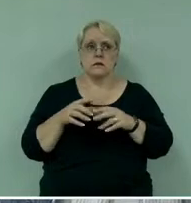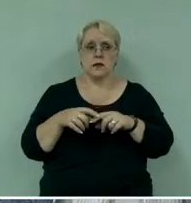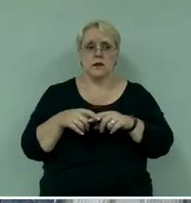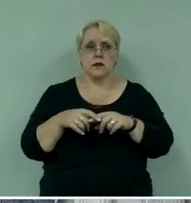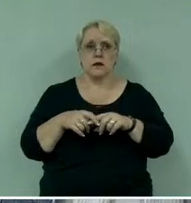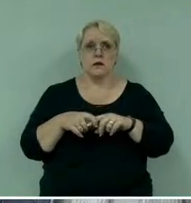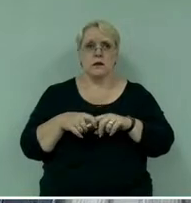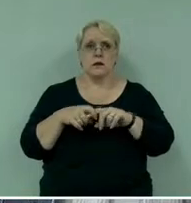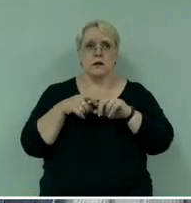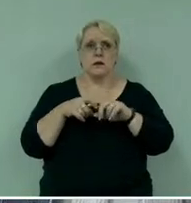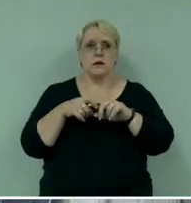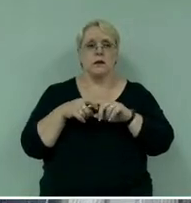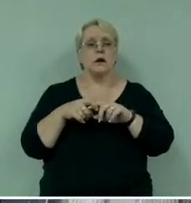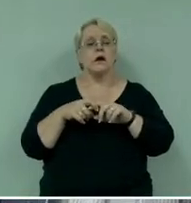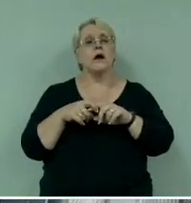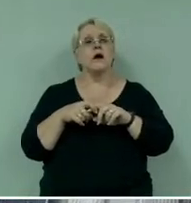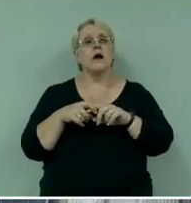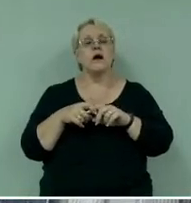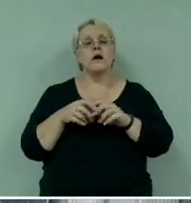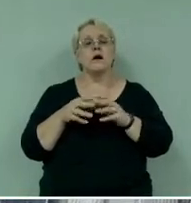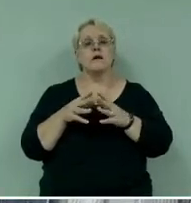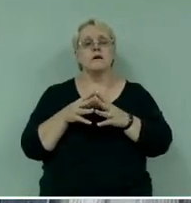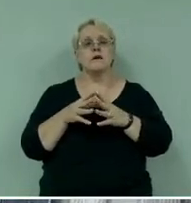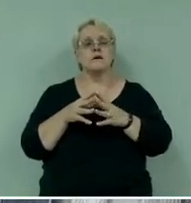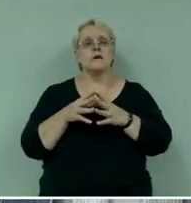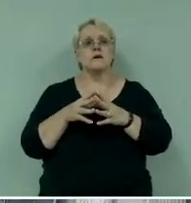Is that a question? Both